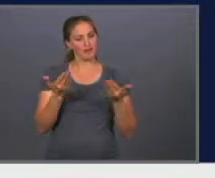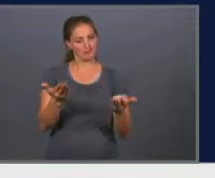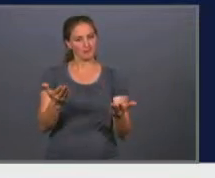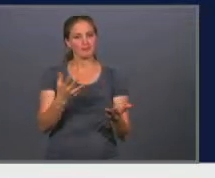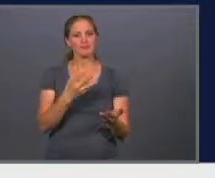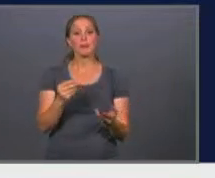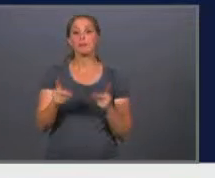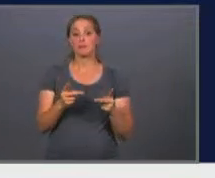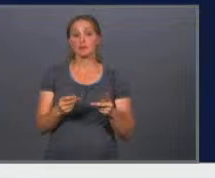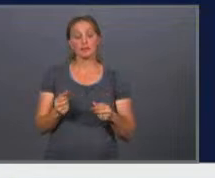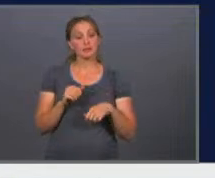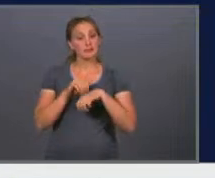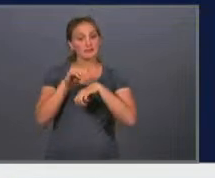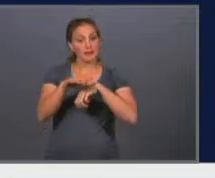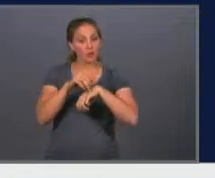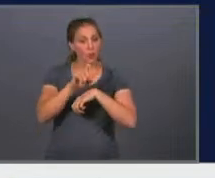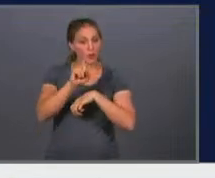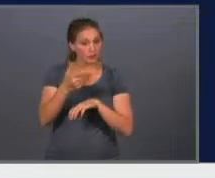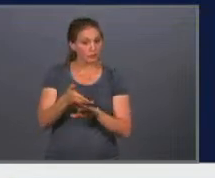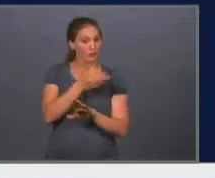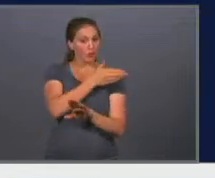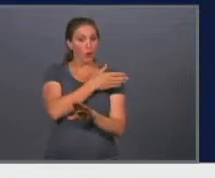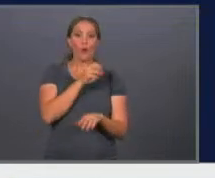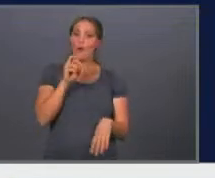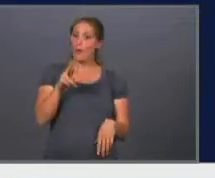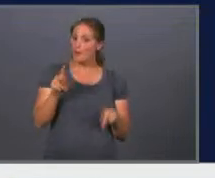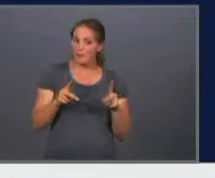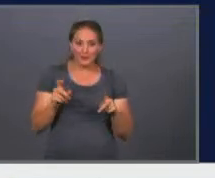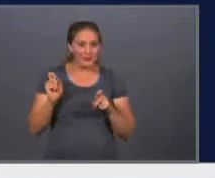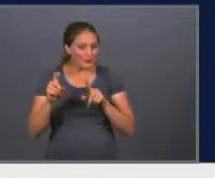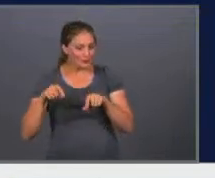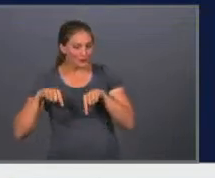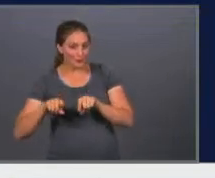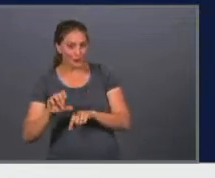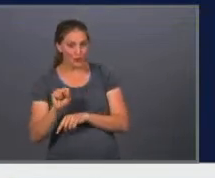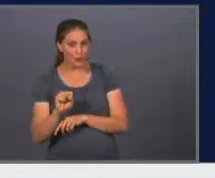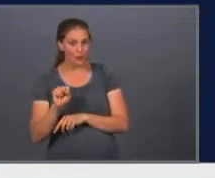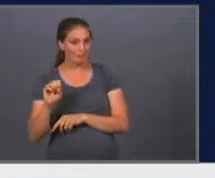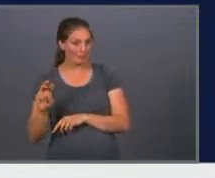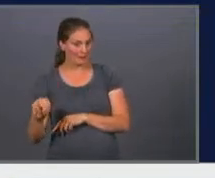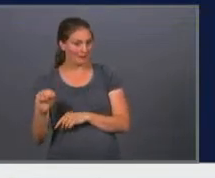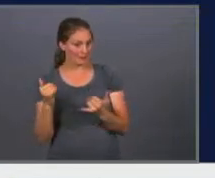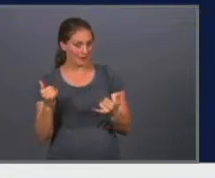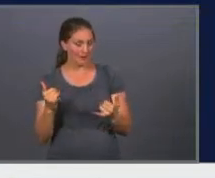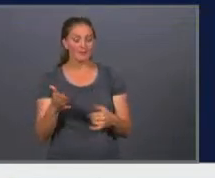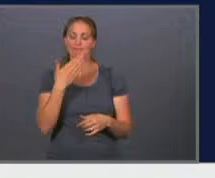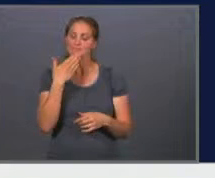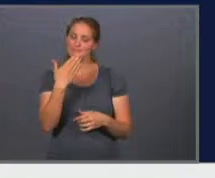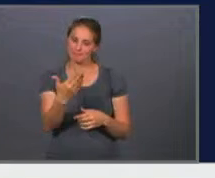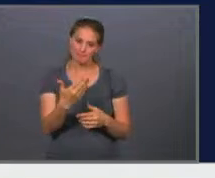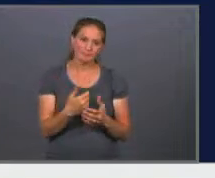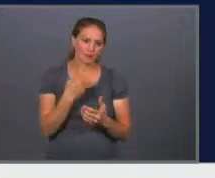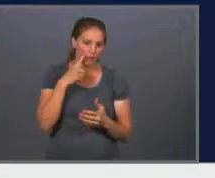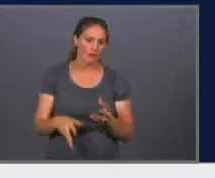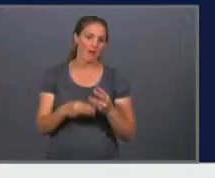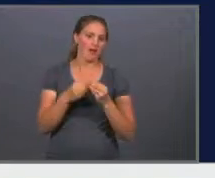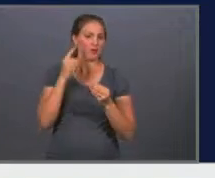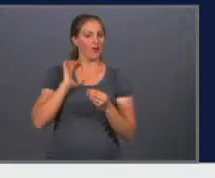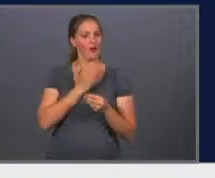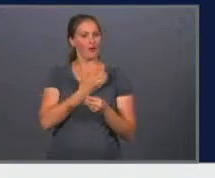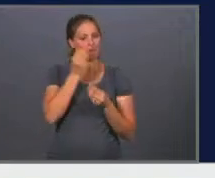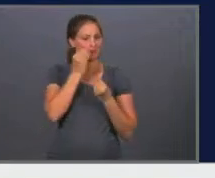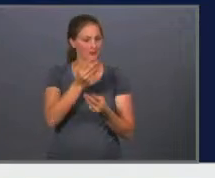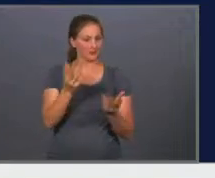submitted questions in advance or who made questions through social media tonight to add to the input. And we